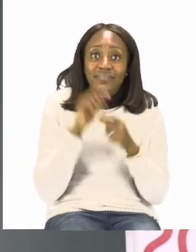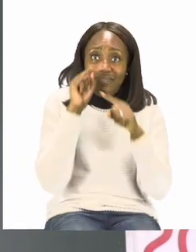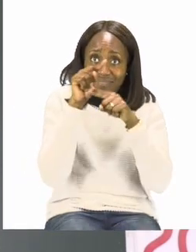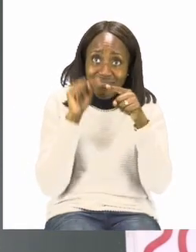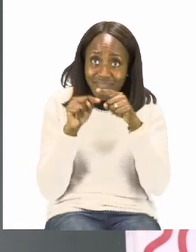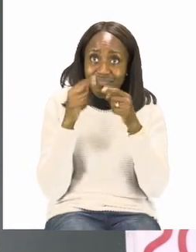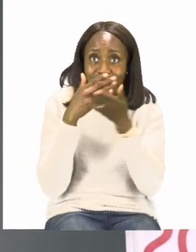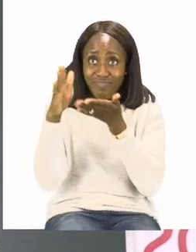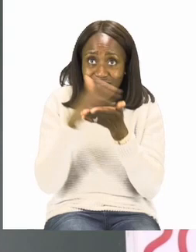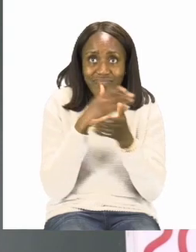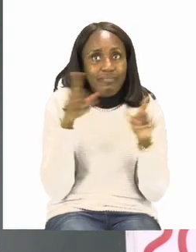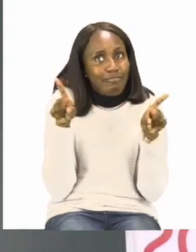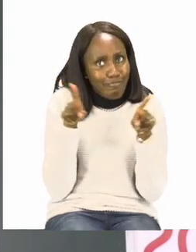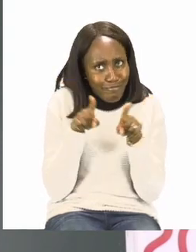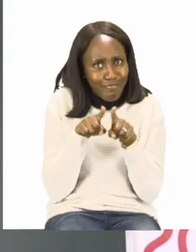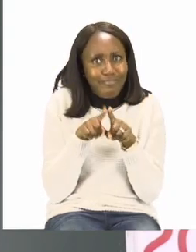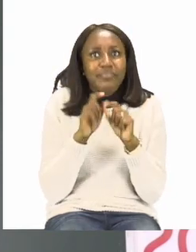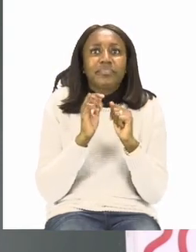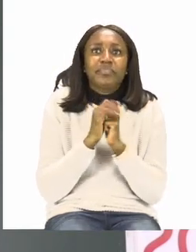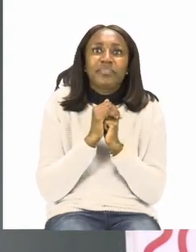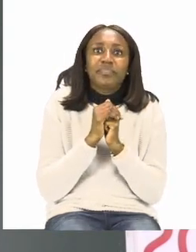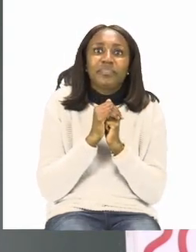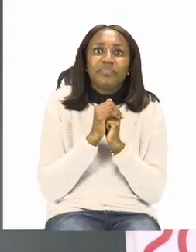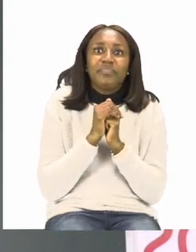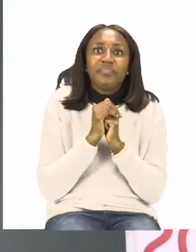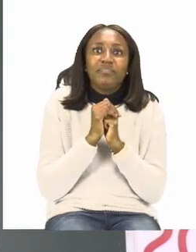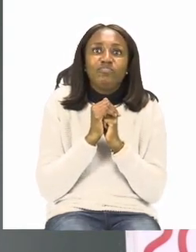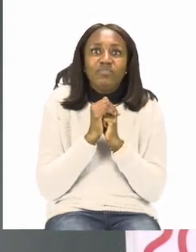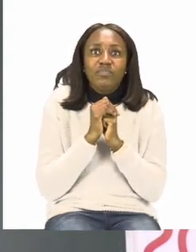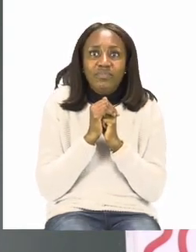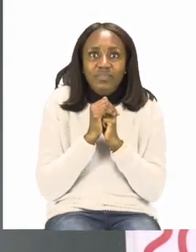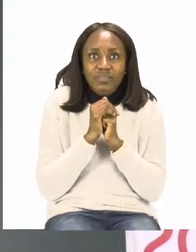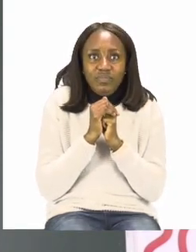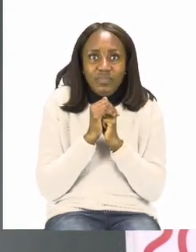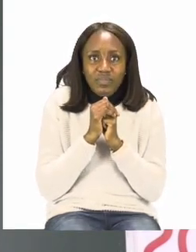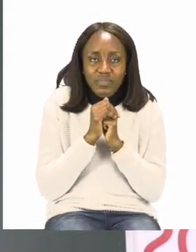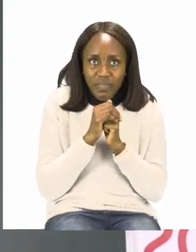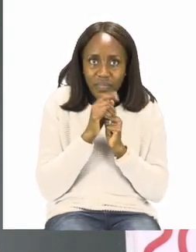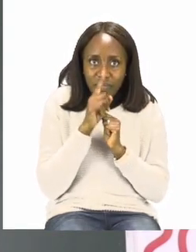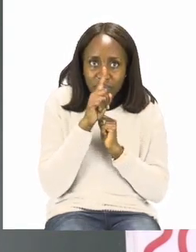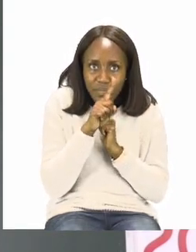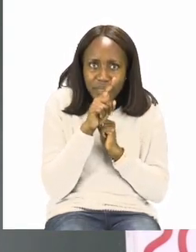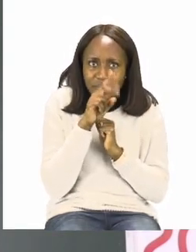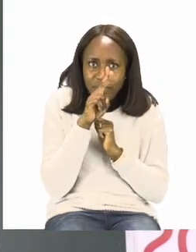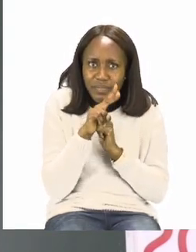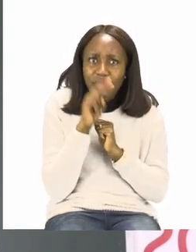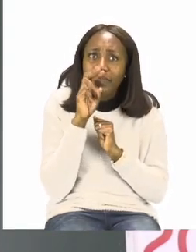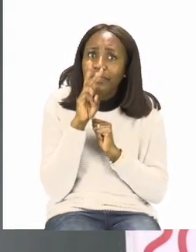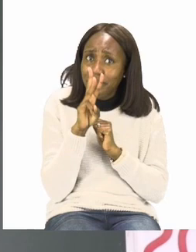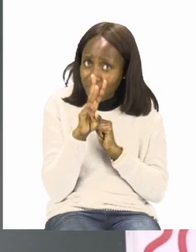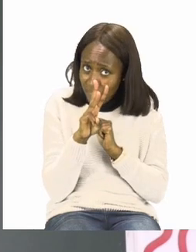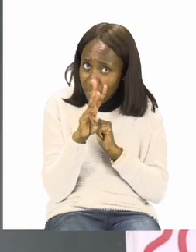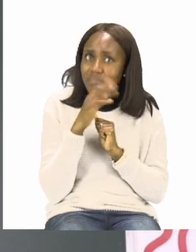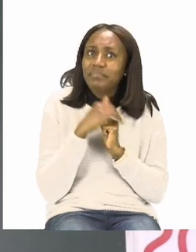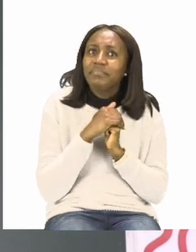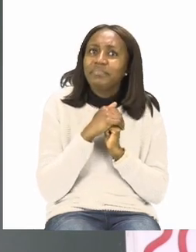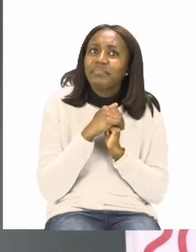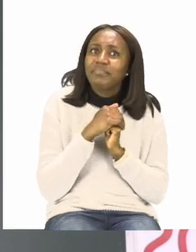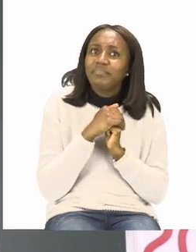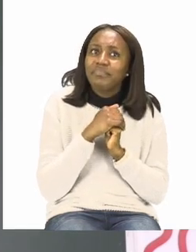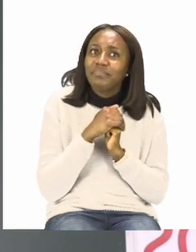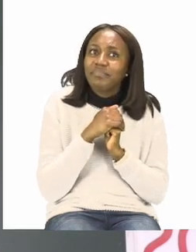them has to be our answer. So let's find out. 1, 2,